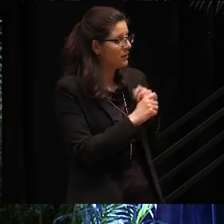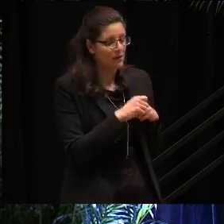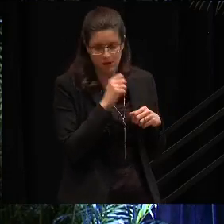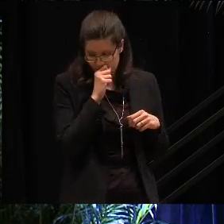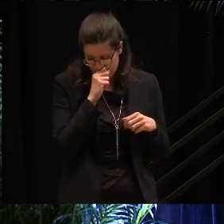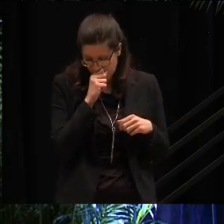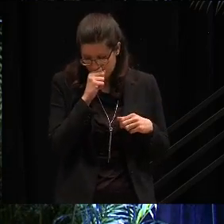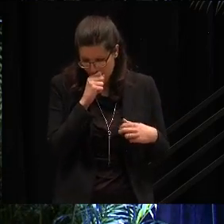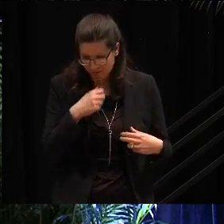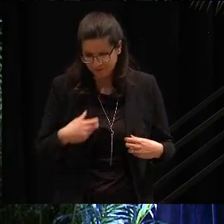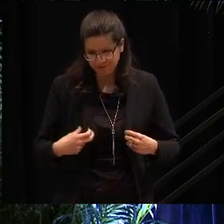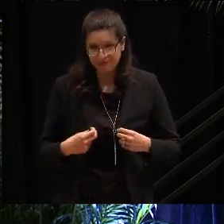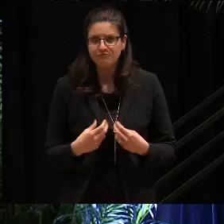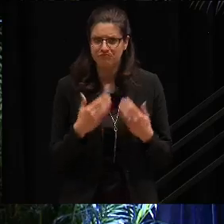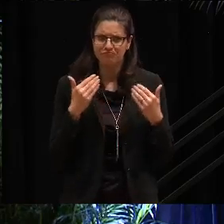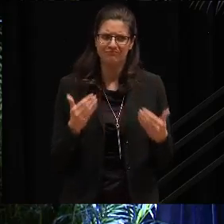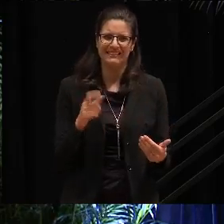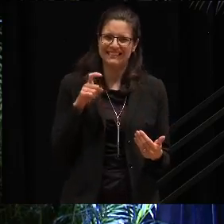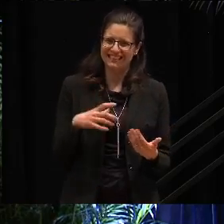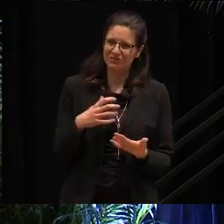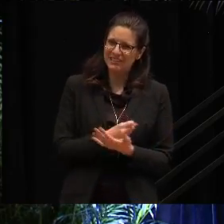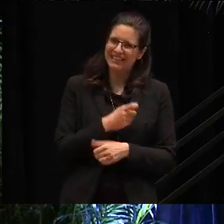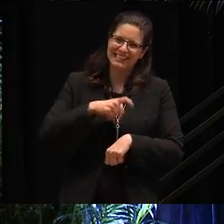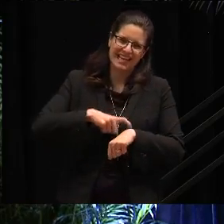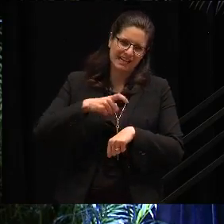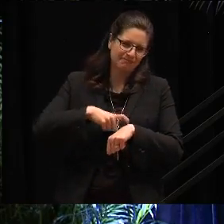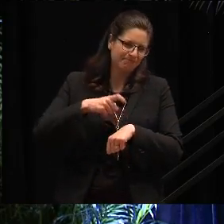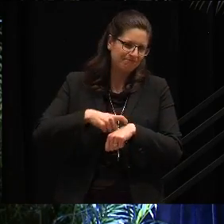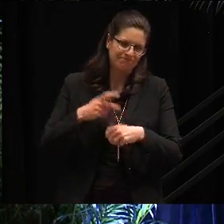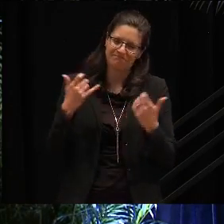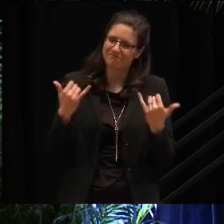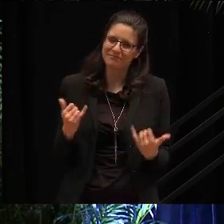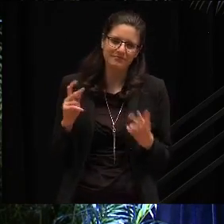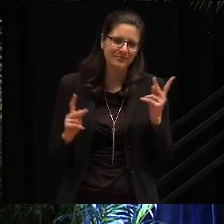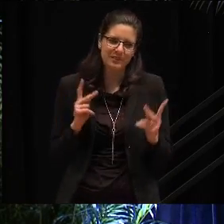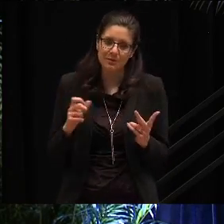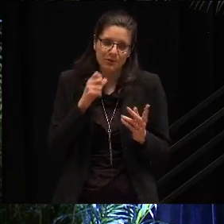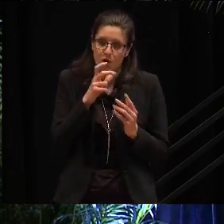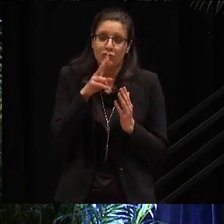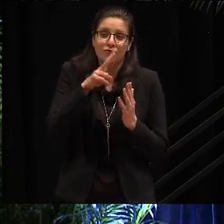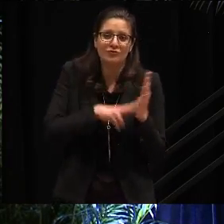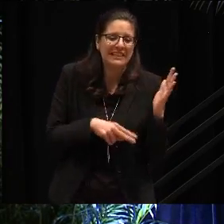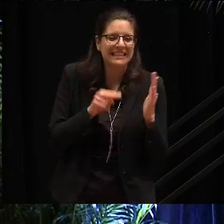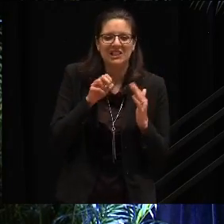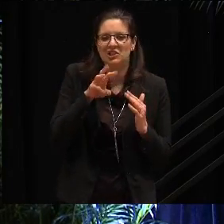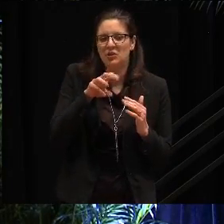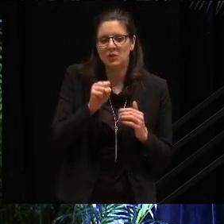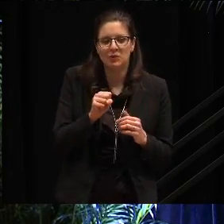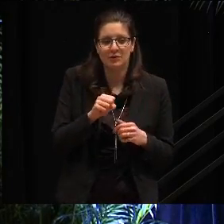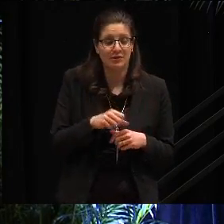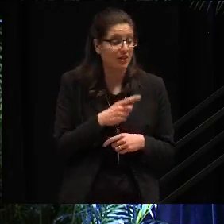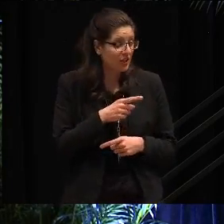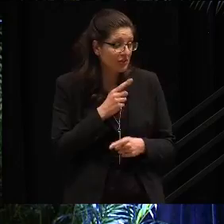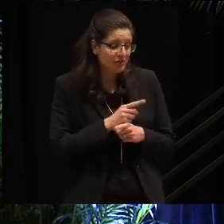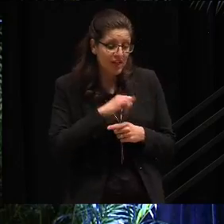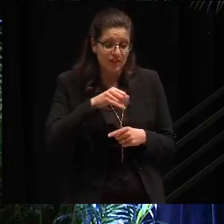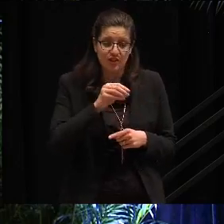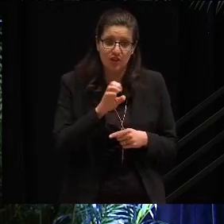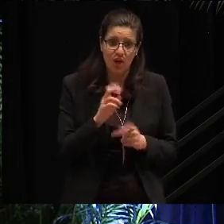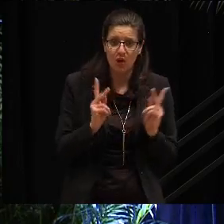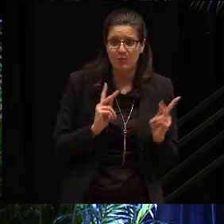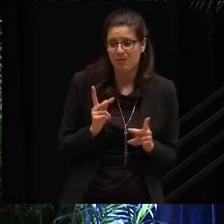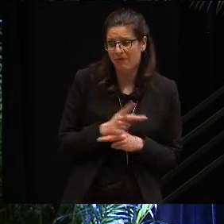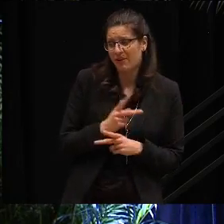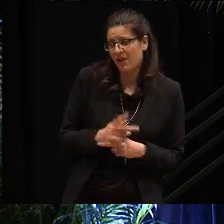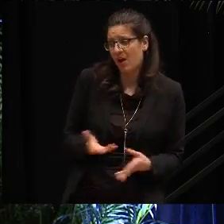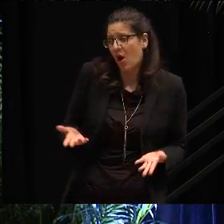it's taking the time, and I think people just don't put that time anymore into reading the news. You're absolutely right, Joe, that people just figure out, this is the